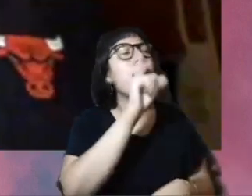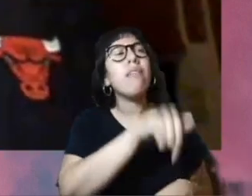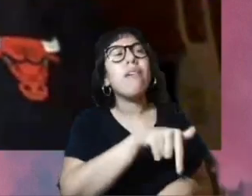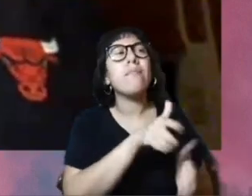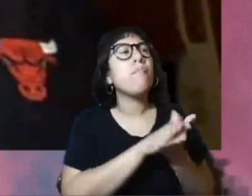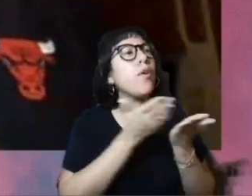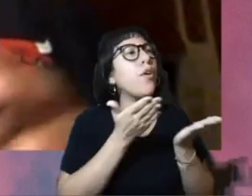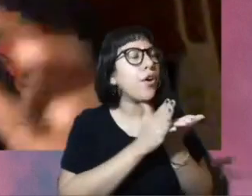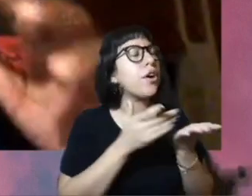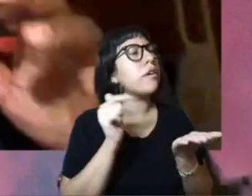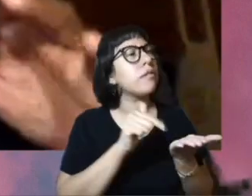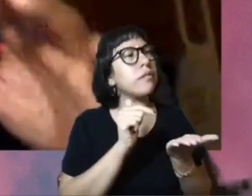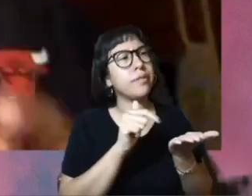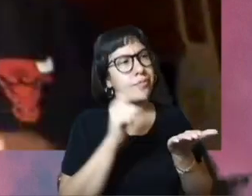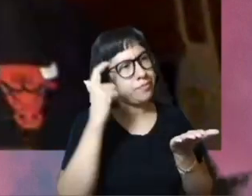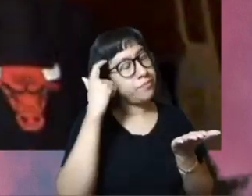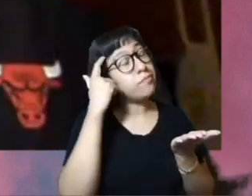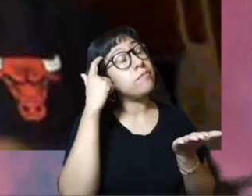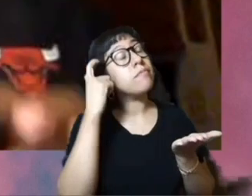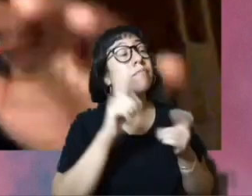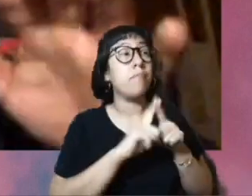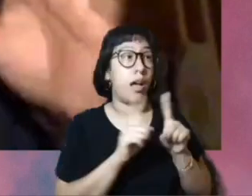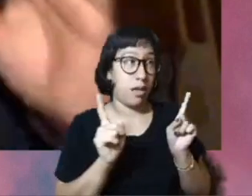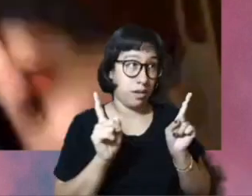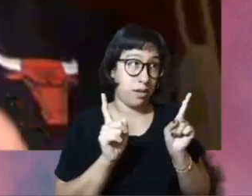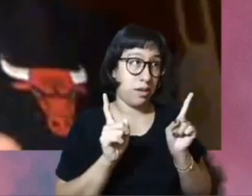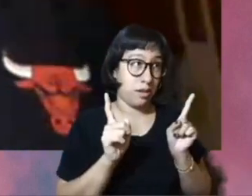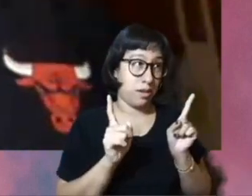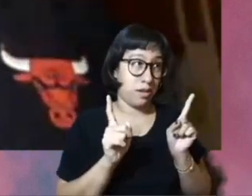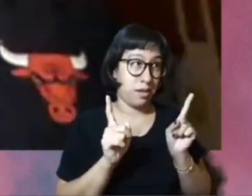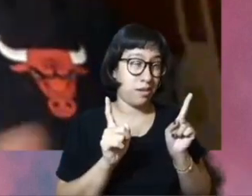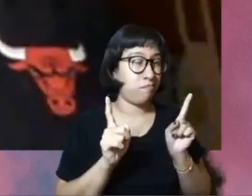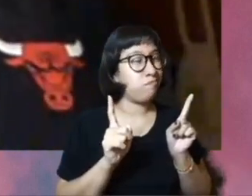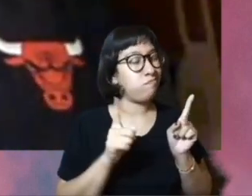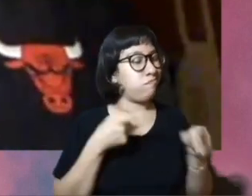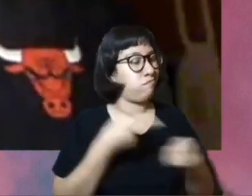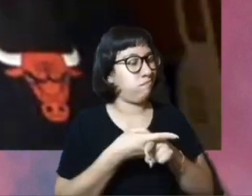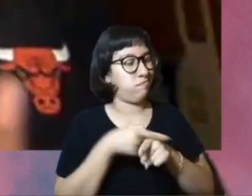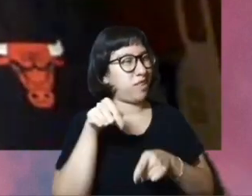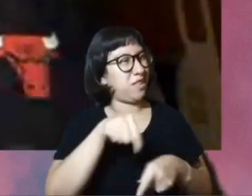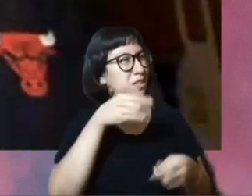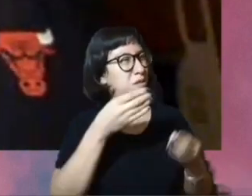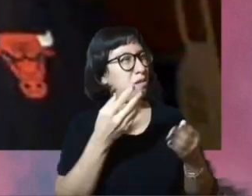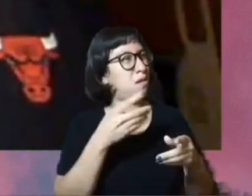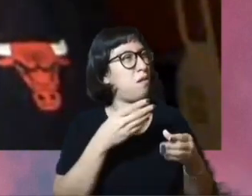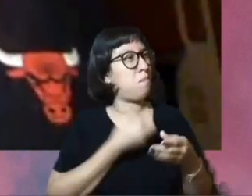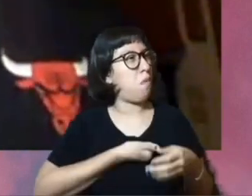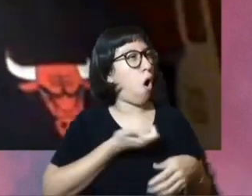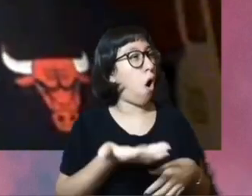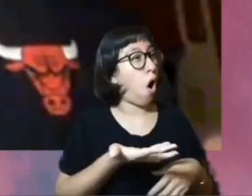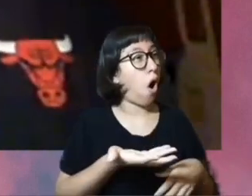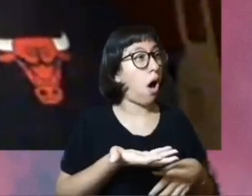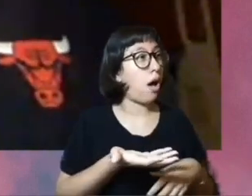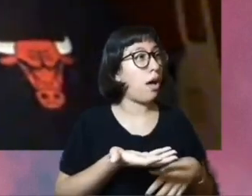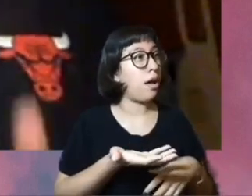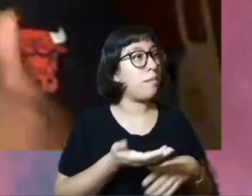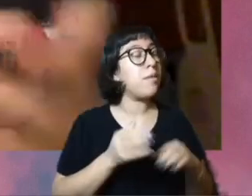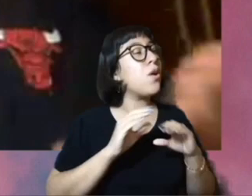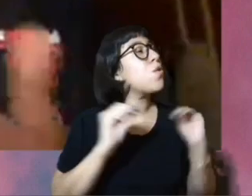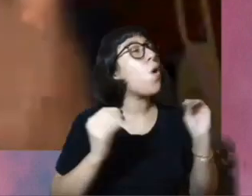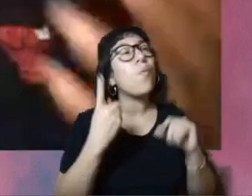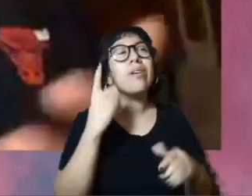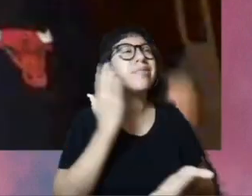book. But I take issue with this poem. And I'm like, why? He's like, because nobody stopped rapping. I'm like, I know.